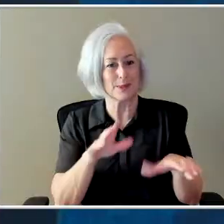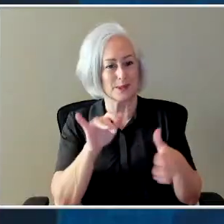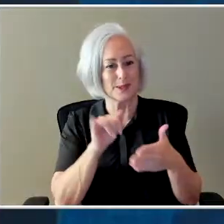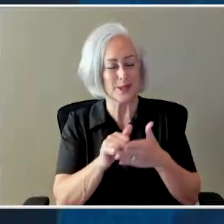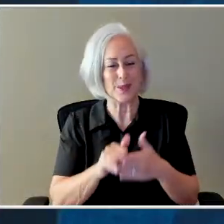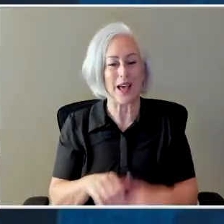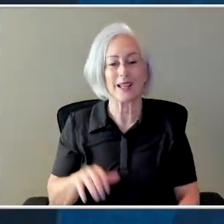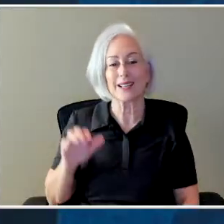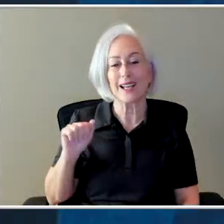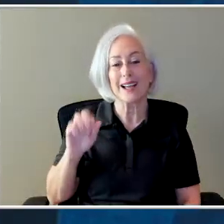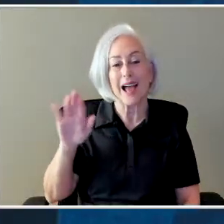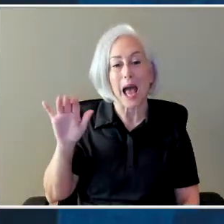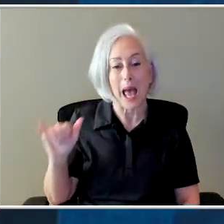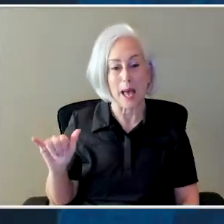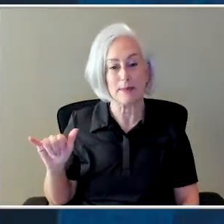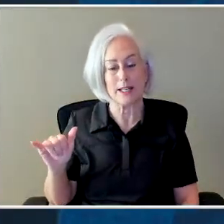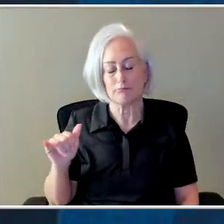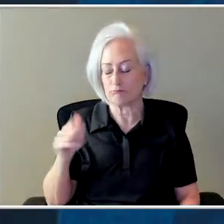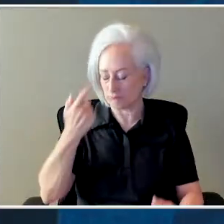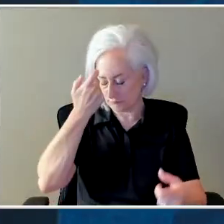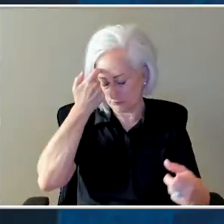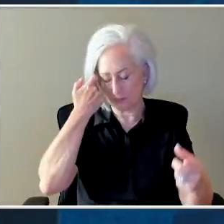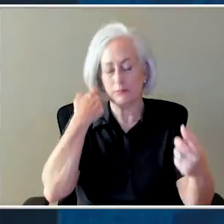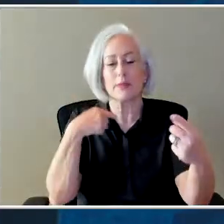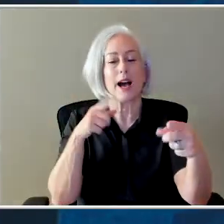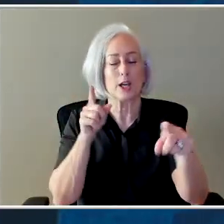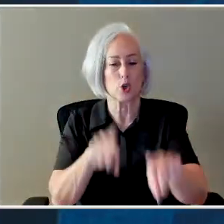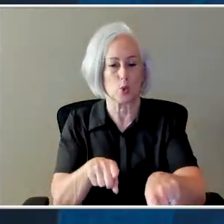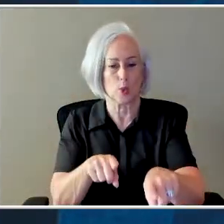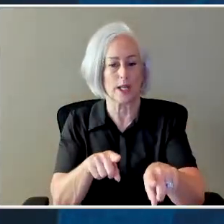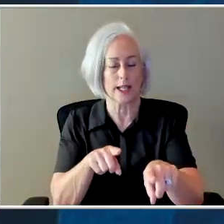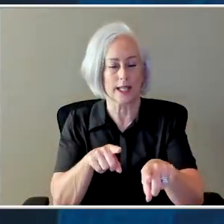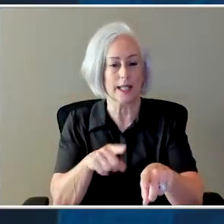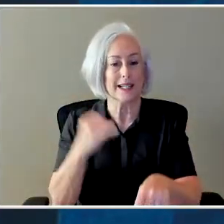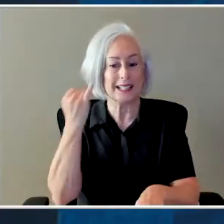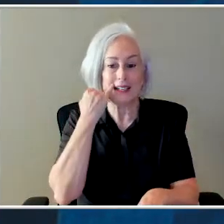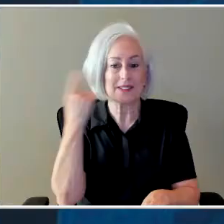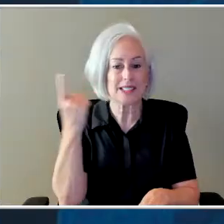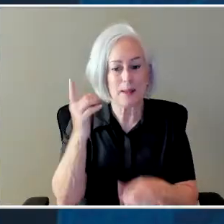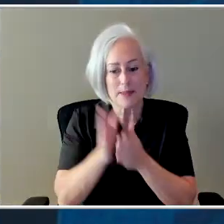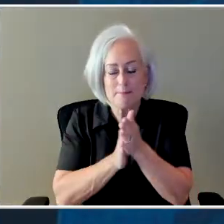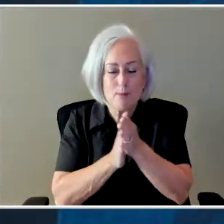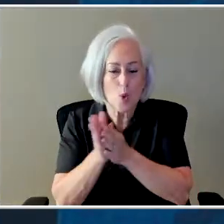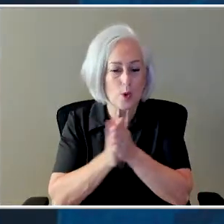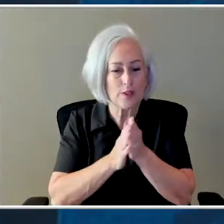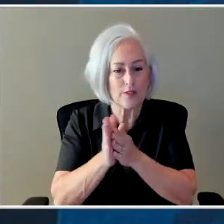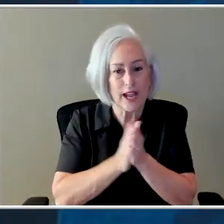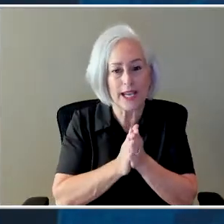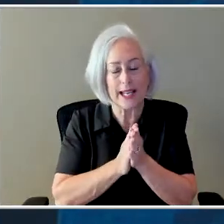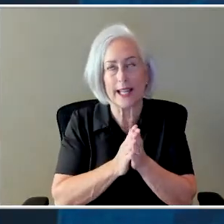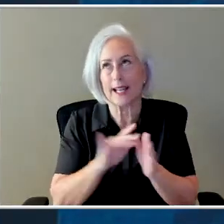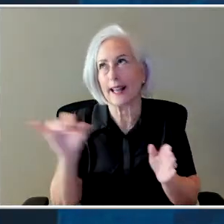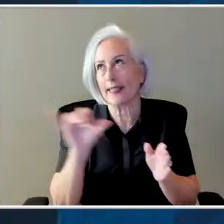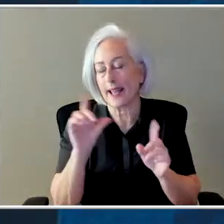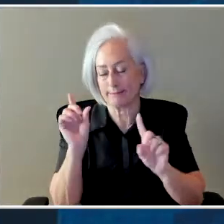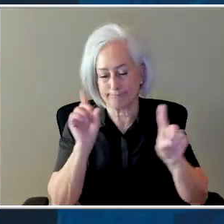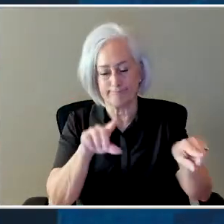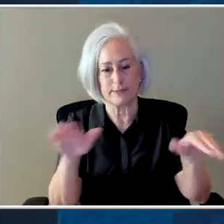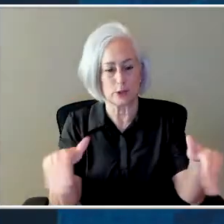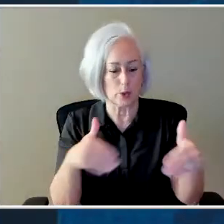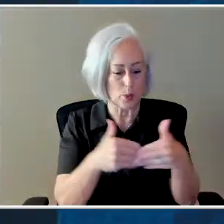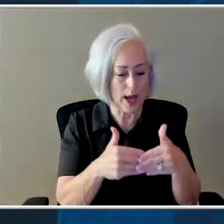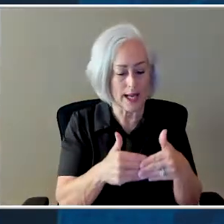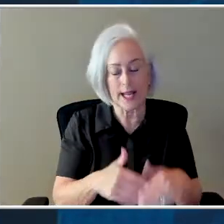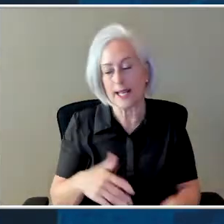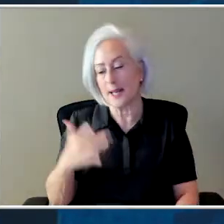Yeah, I definitely agree with Mason that, if there's something motivating them, whether like for him it's getting to a wedding or getting to your birthday or someone